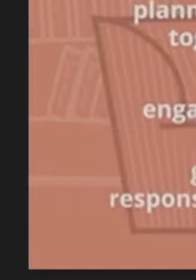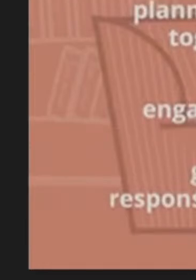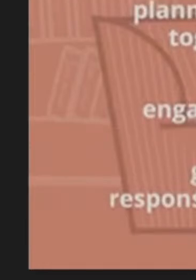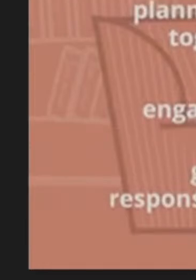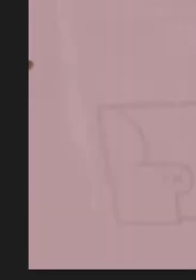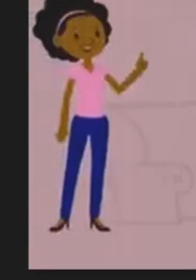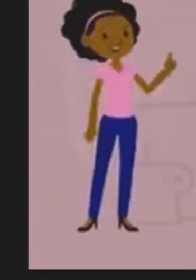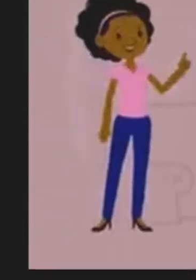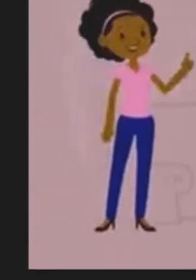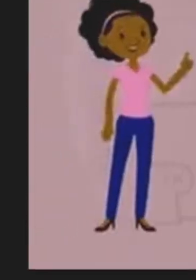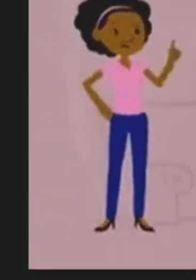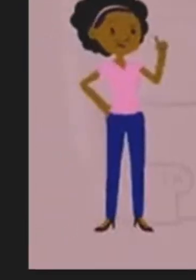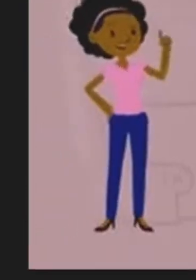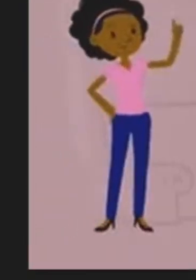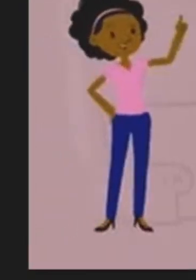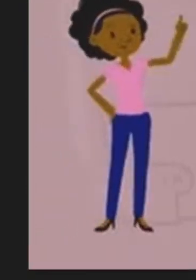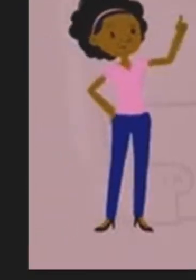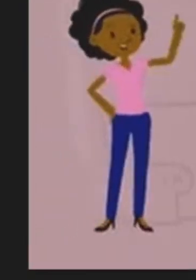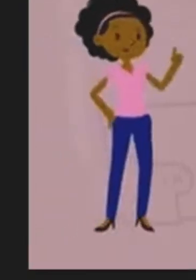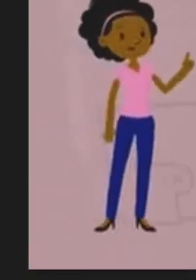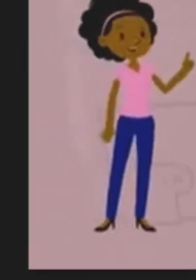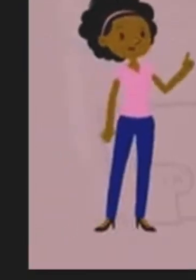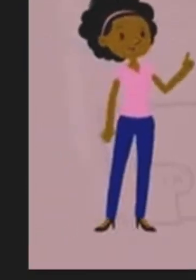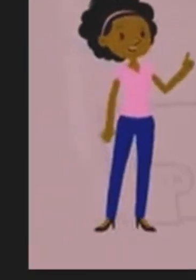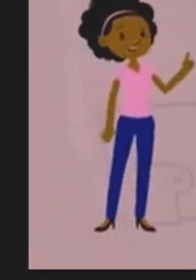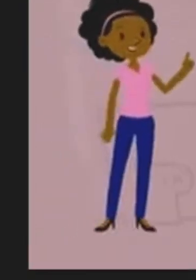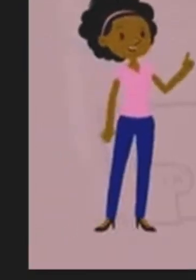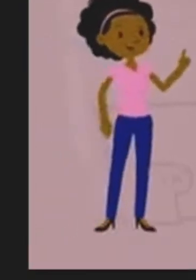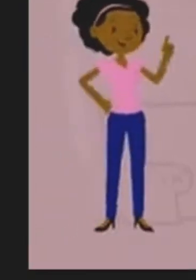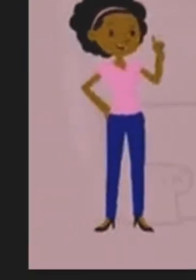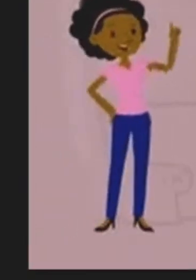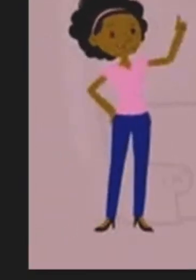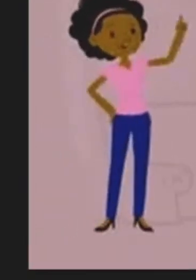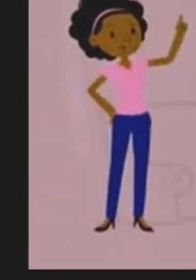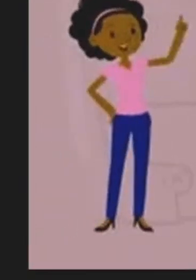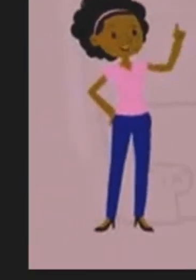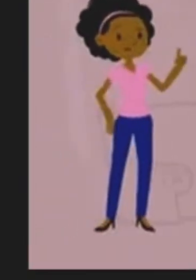All children can be mischievous. You can discipline without